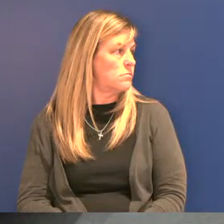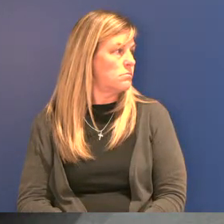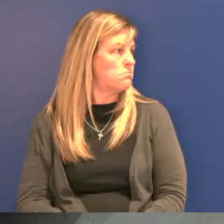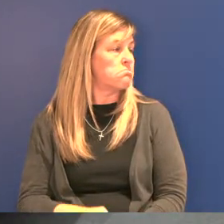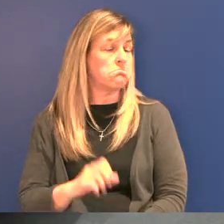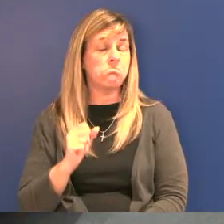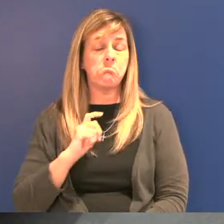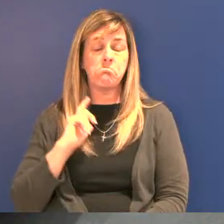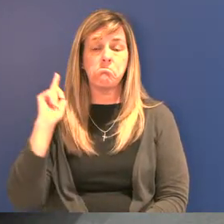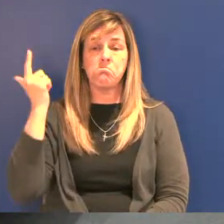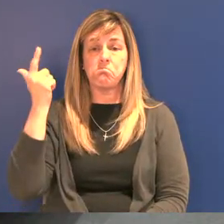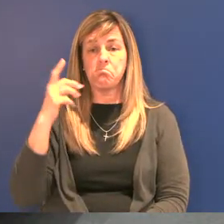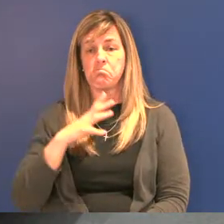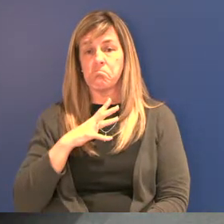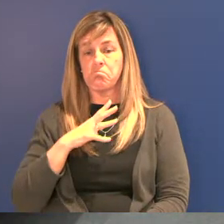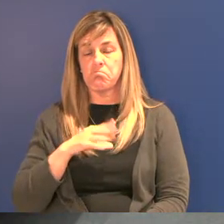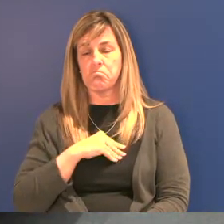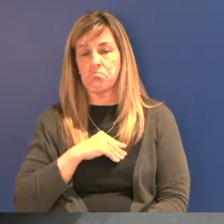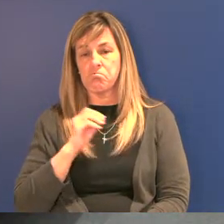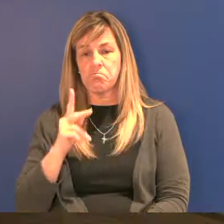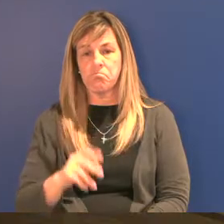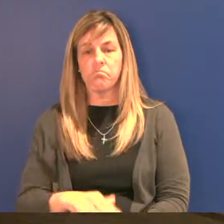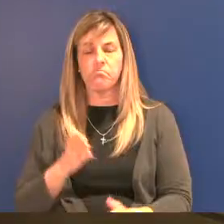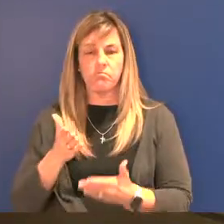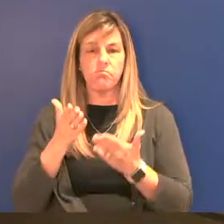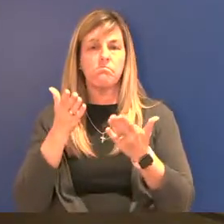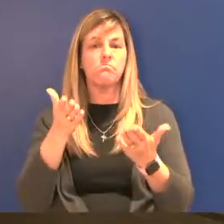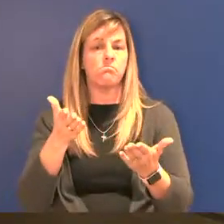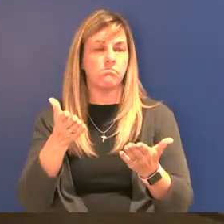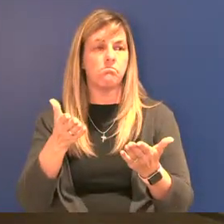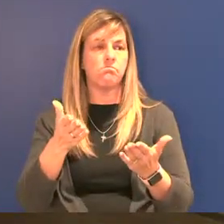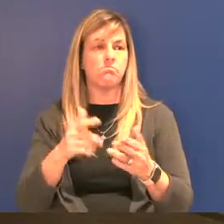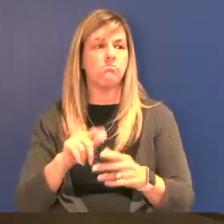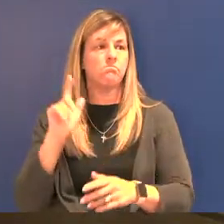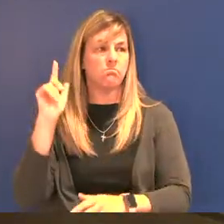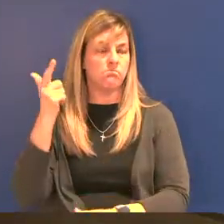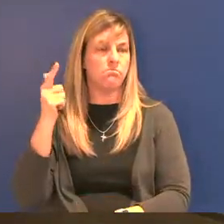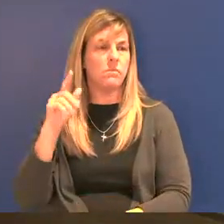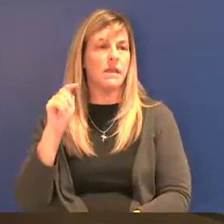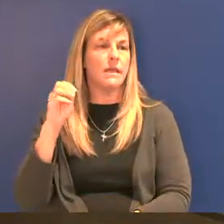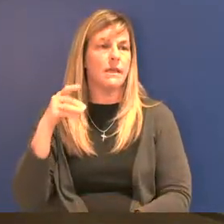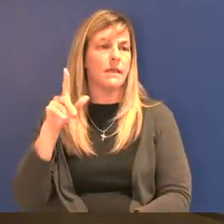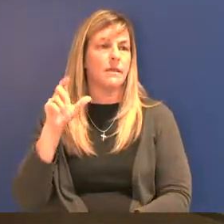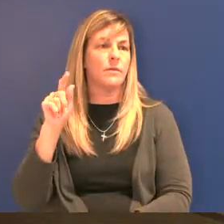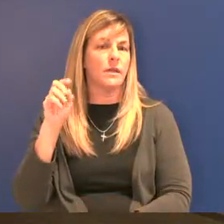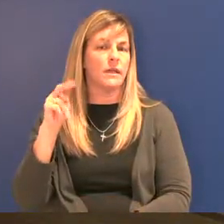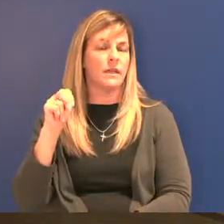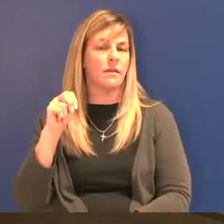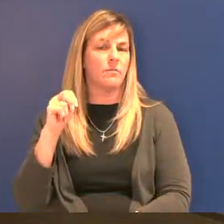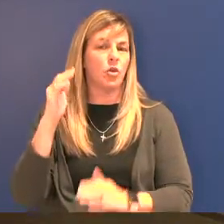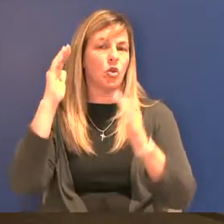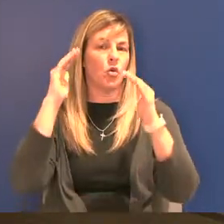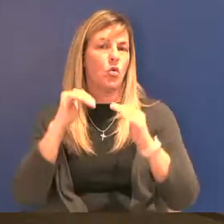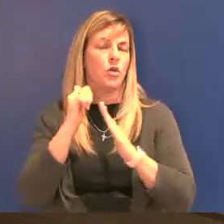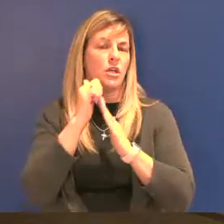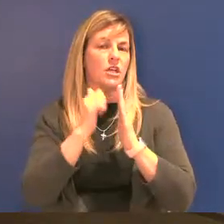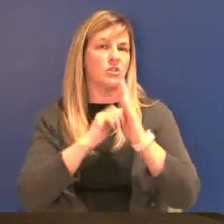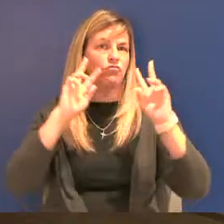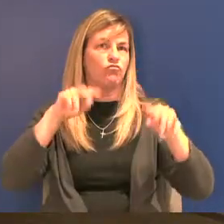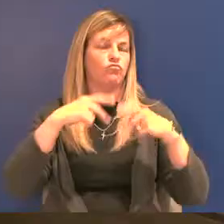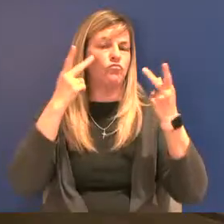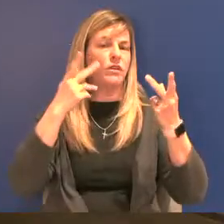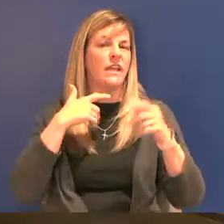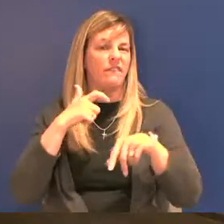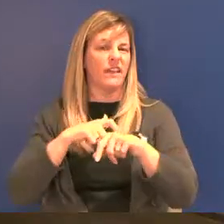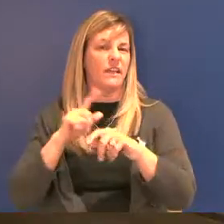I second. Okay. Motion by Ms. Bike, a second by Ms. Templeton to switch the order so our speaker has some time.